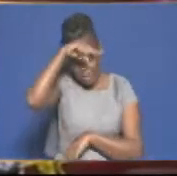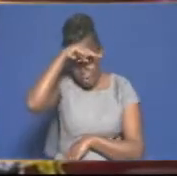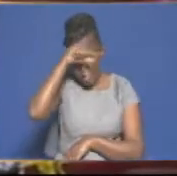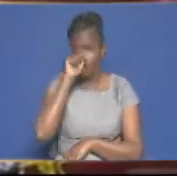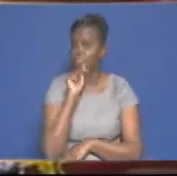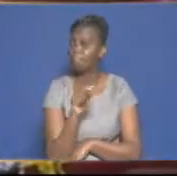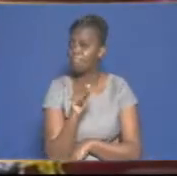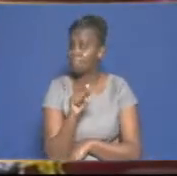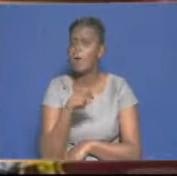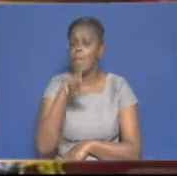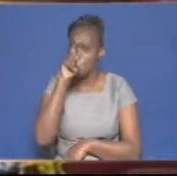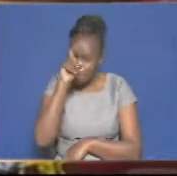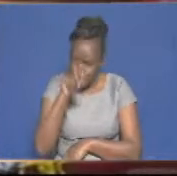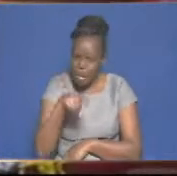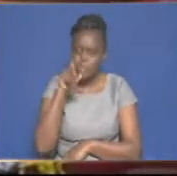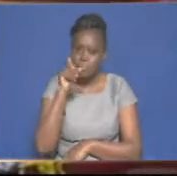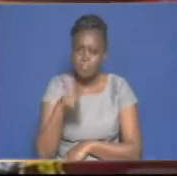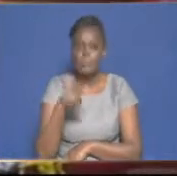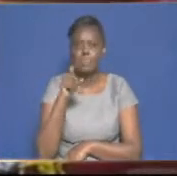degree